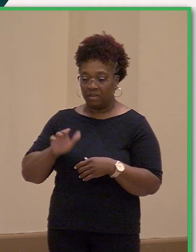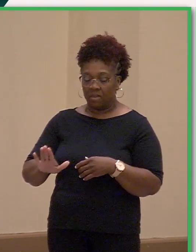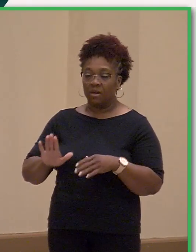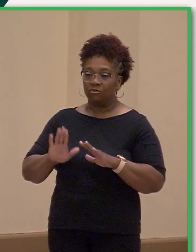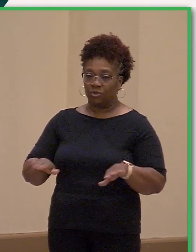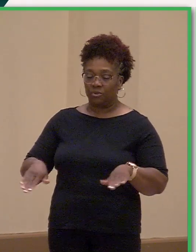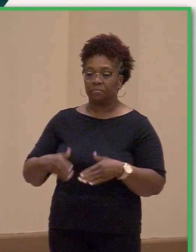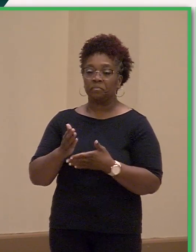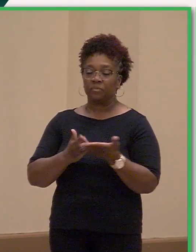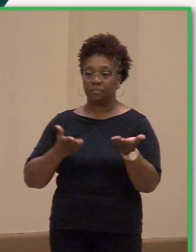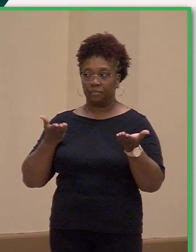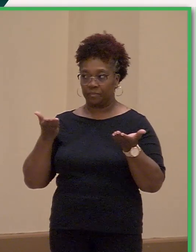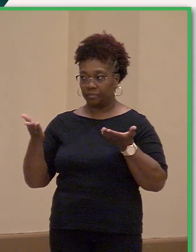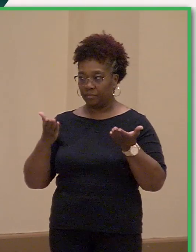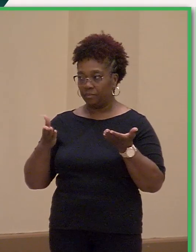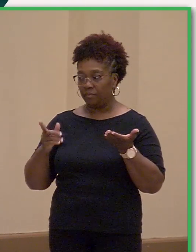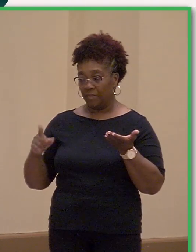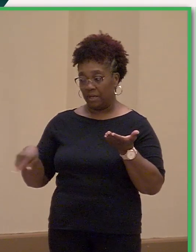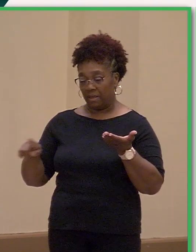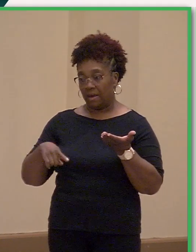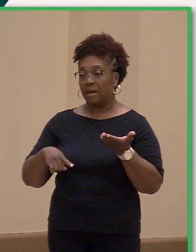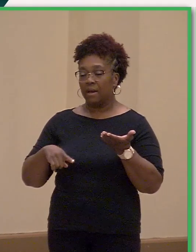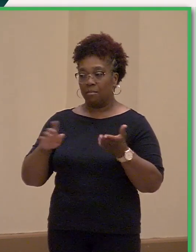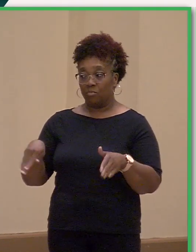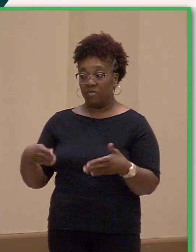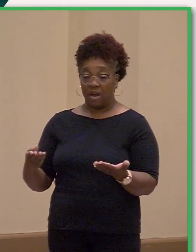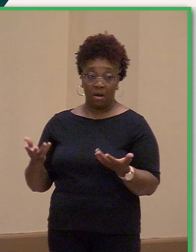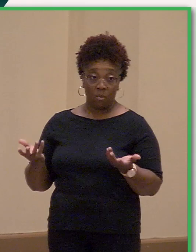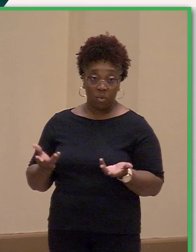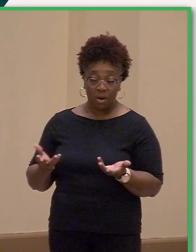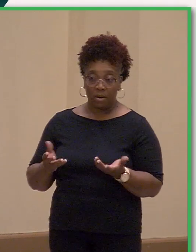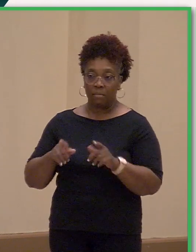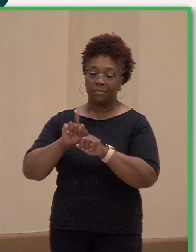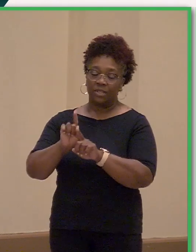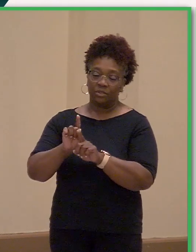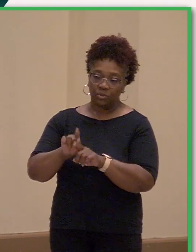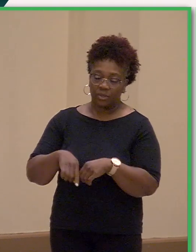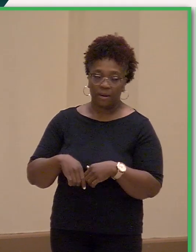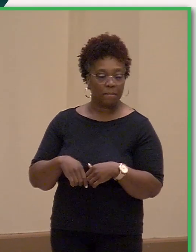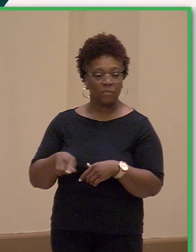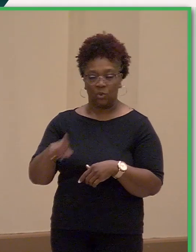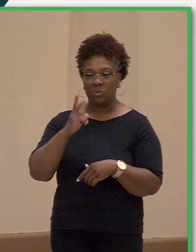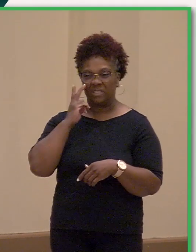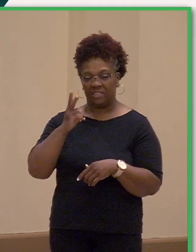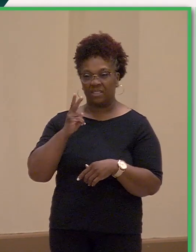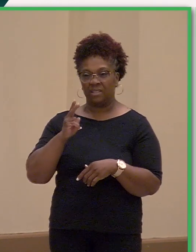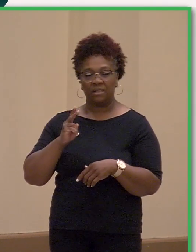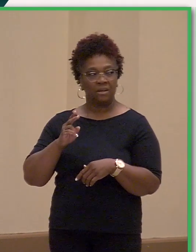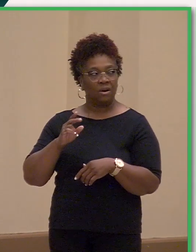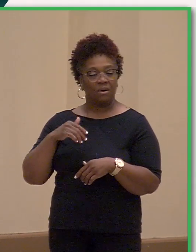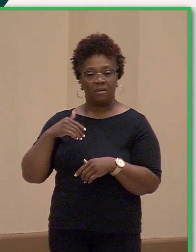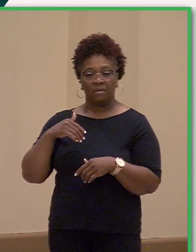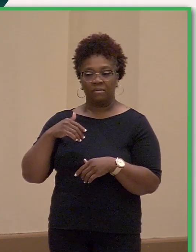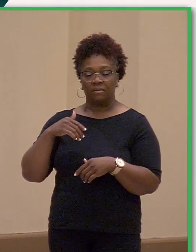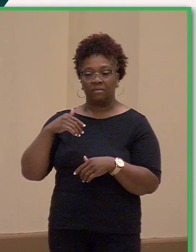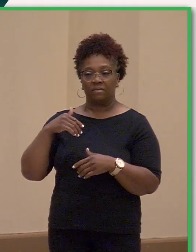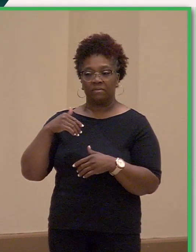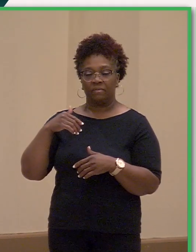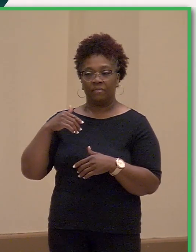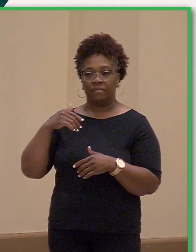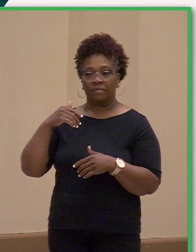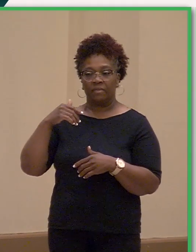those services that A Girl Like Me provides, mentoring, and you'll see her every week, every other week, having